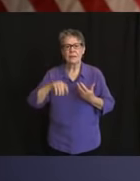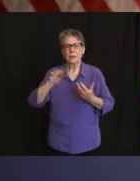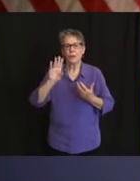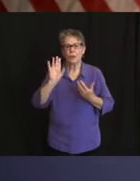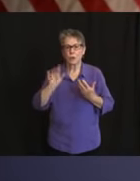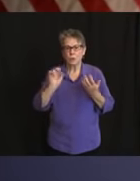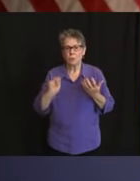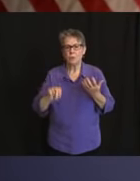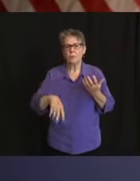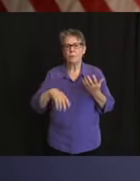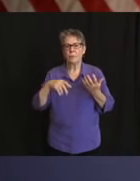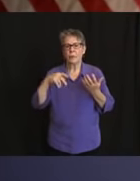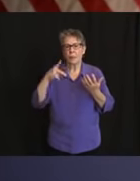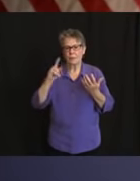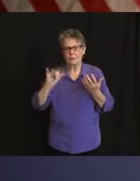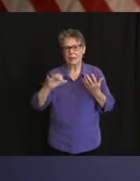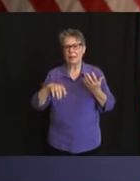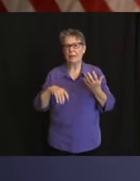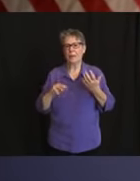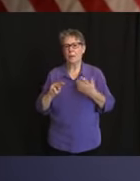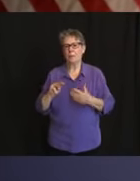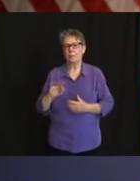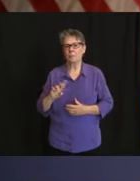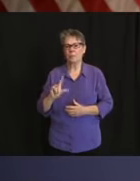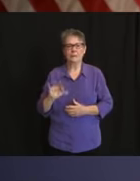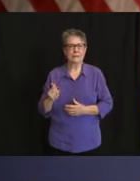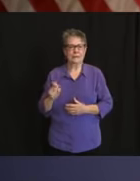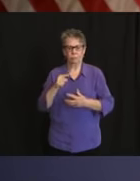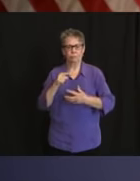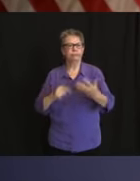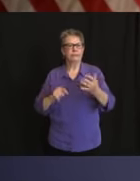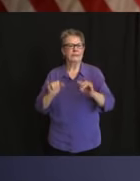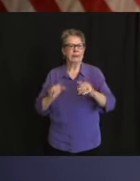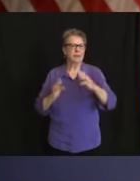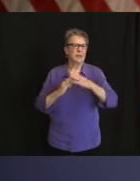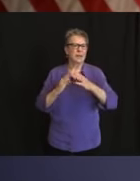behind. I made this point in our visit, Pat and Judy,